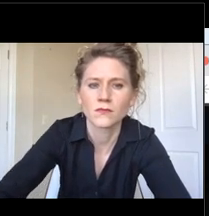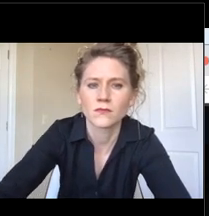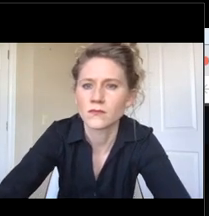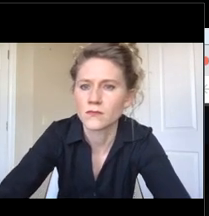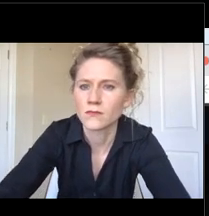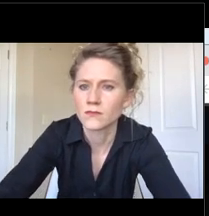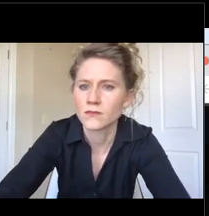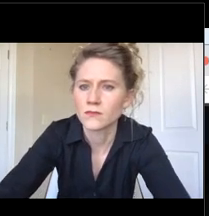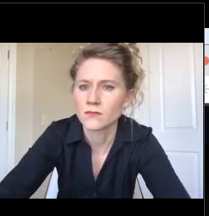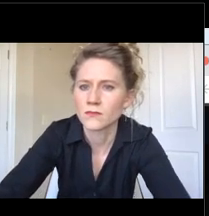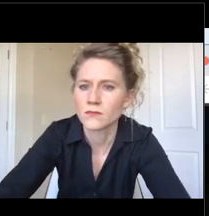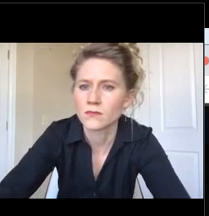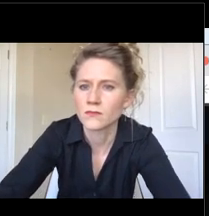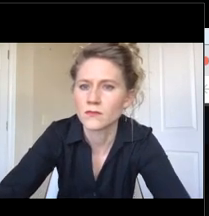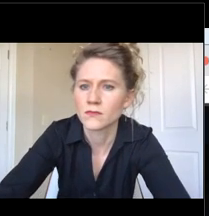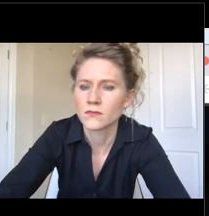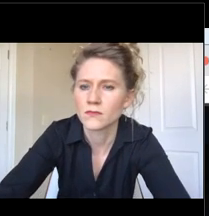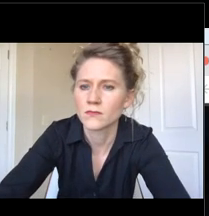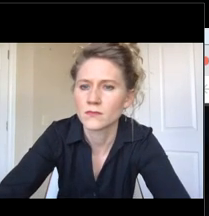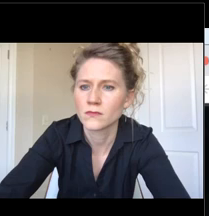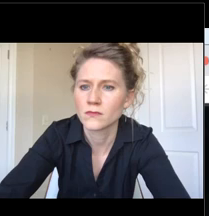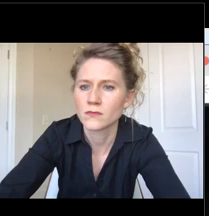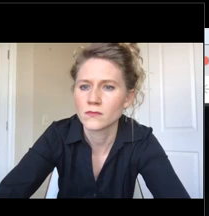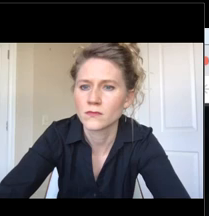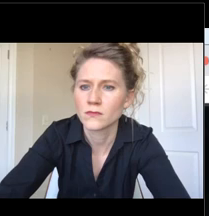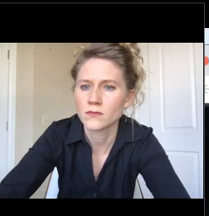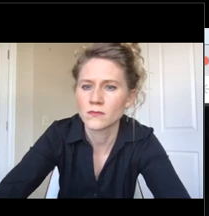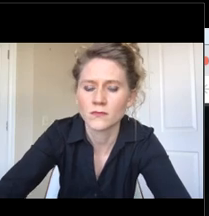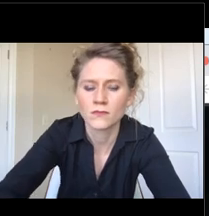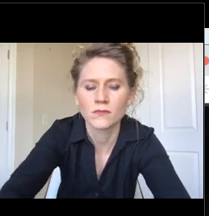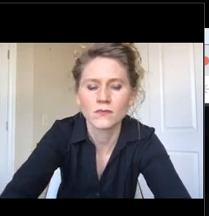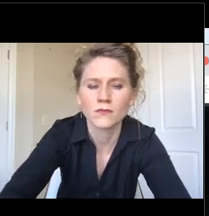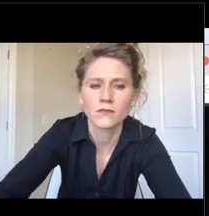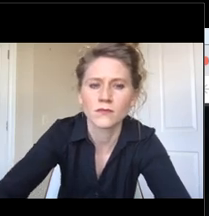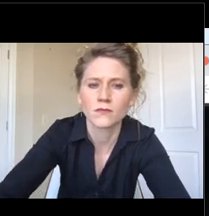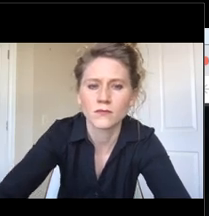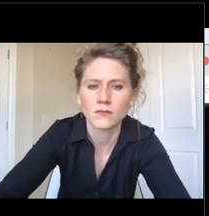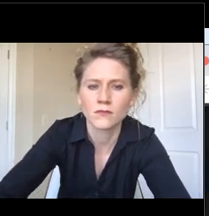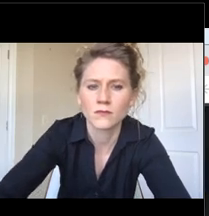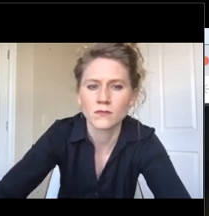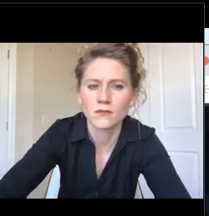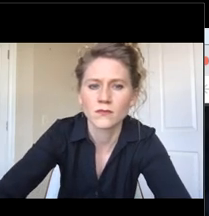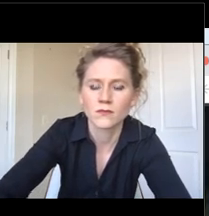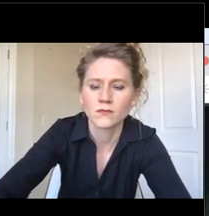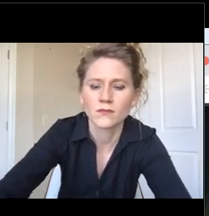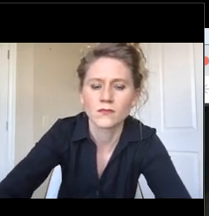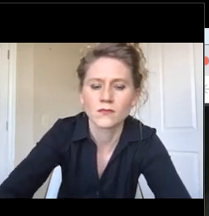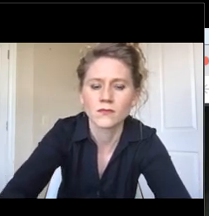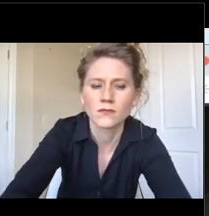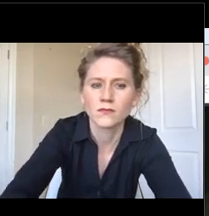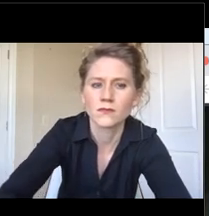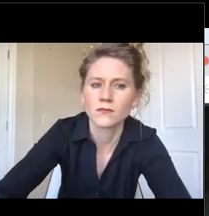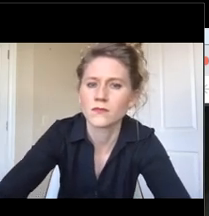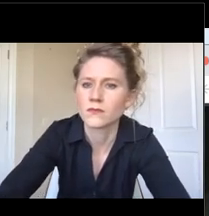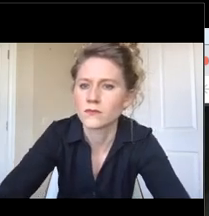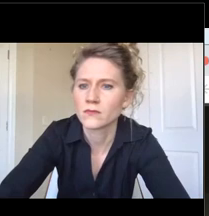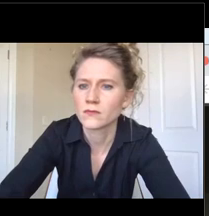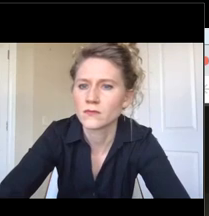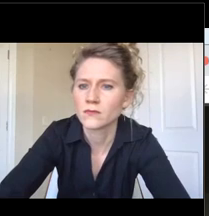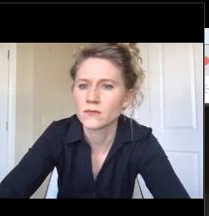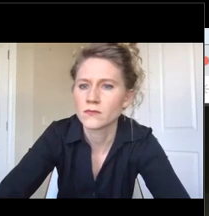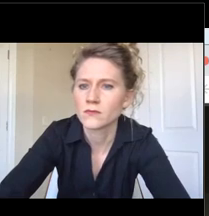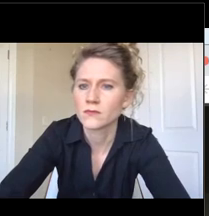and maintaining a network. This tool that we're going to work through today is the pavement criteria tool. It helps you to understand what